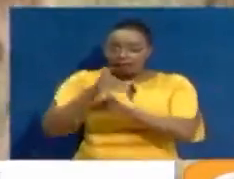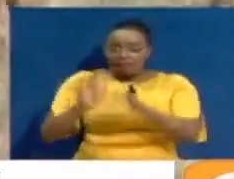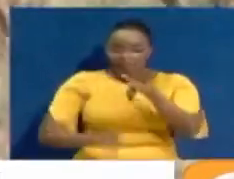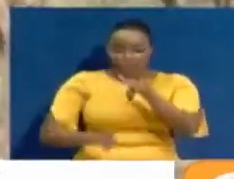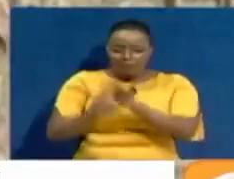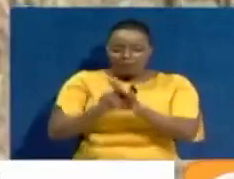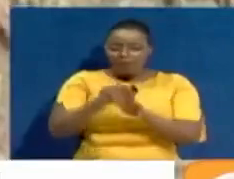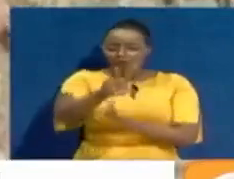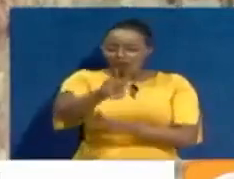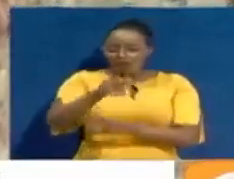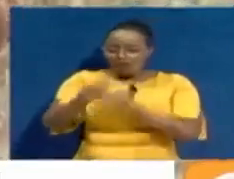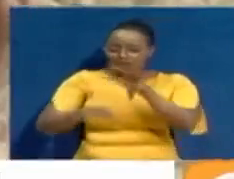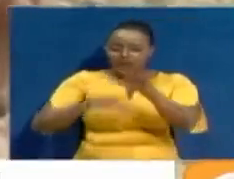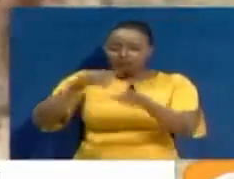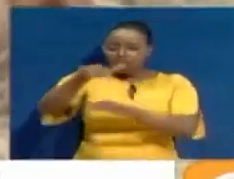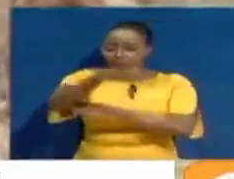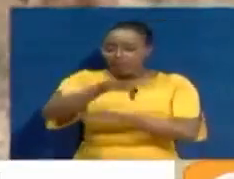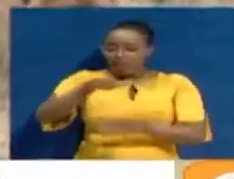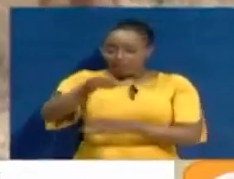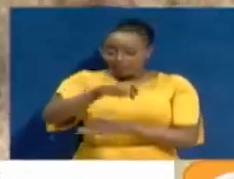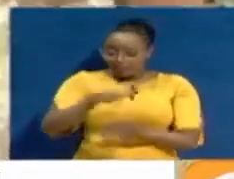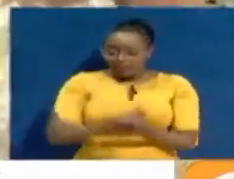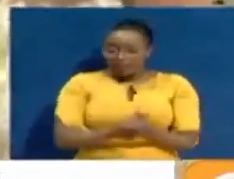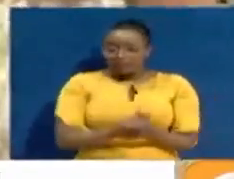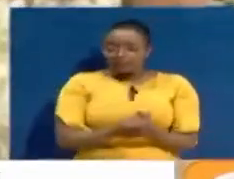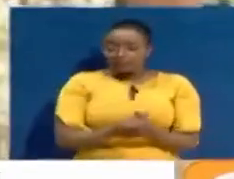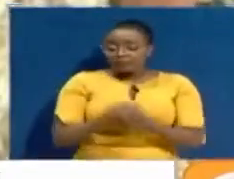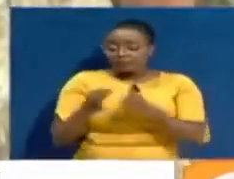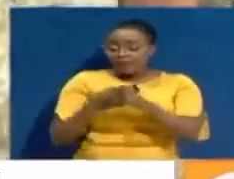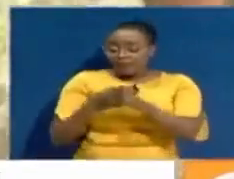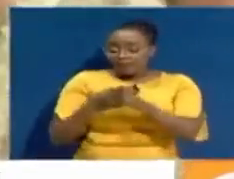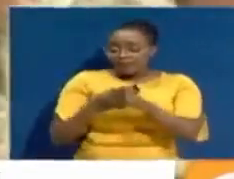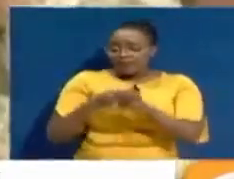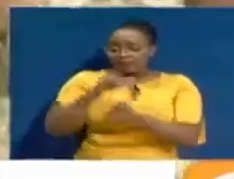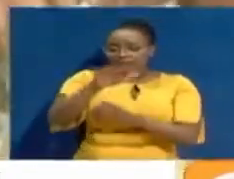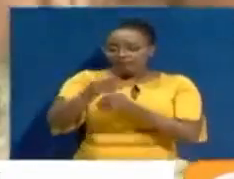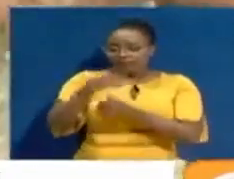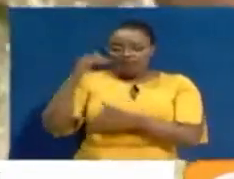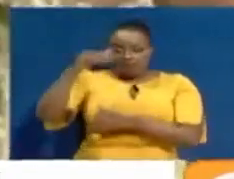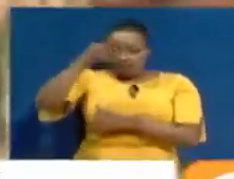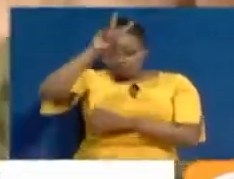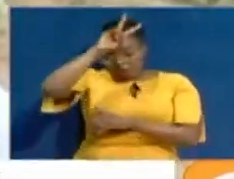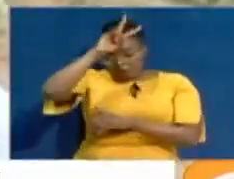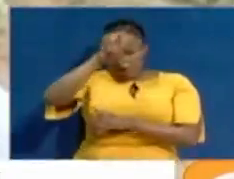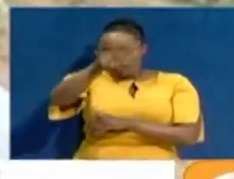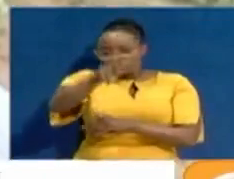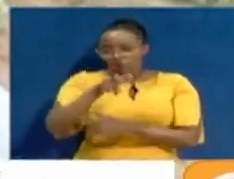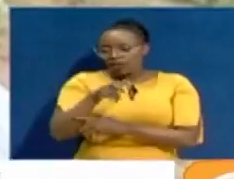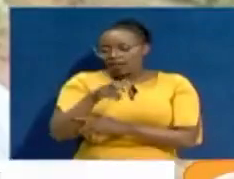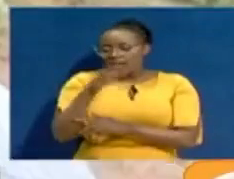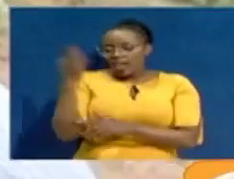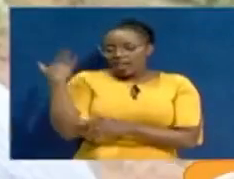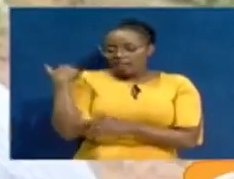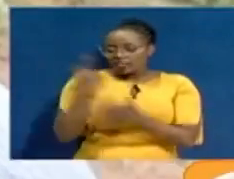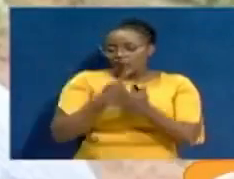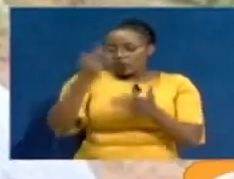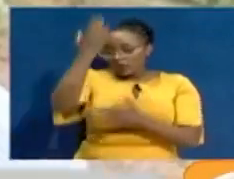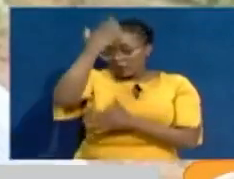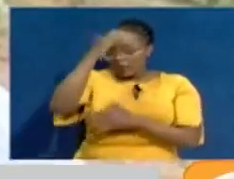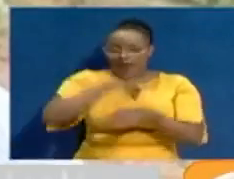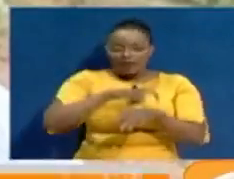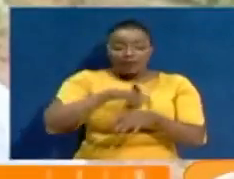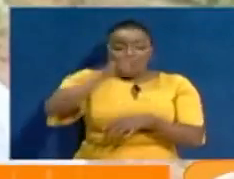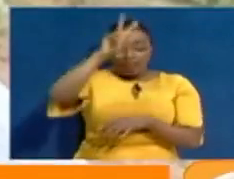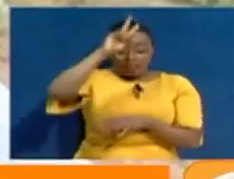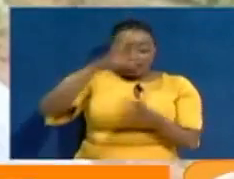upsurge in cattle rustling cases in that area. 8 cattle were reportedly stolen Monday. Ng'ombe ikienda hairudi, busi